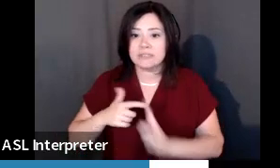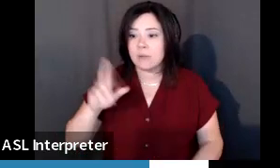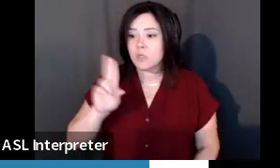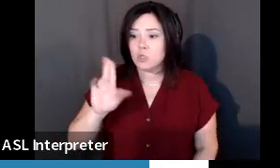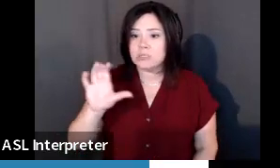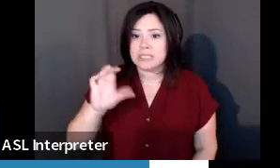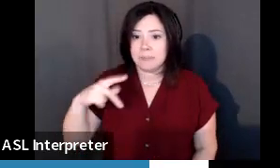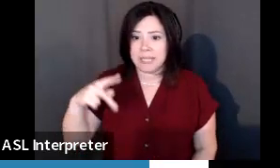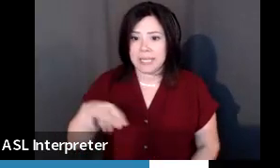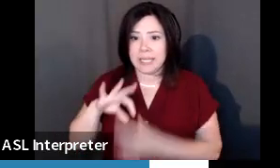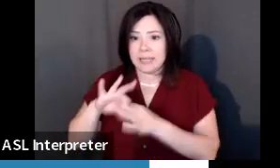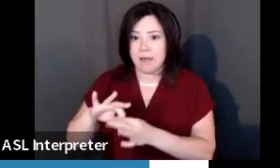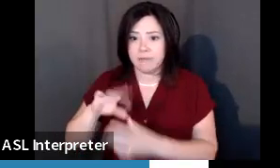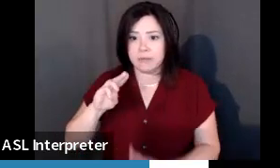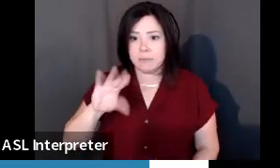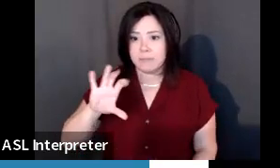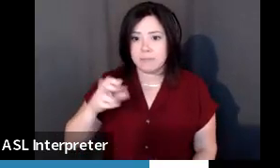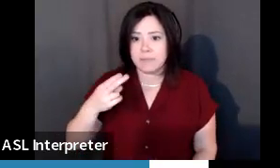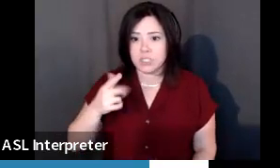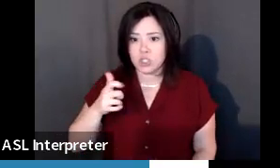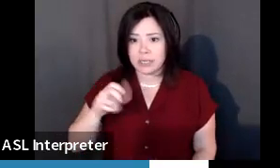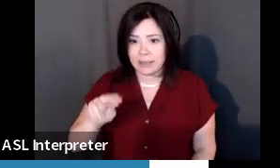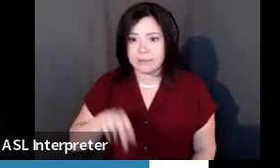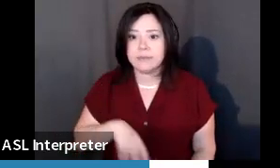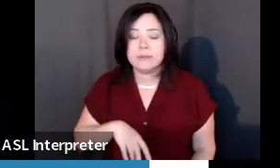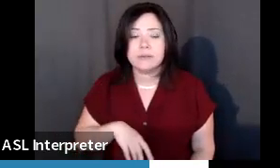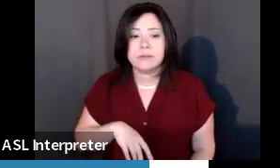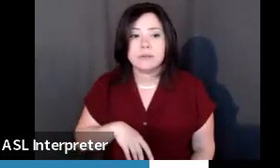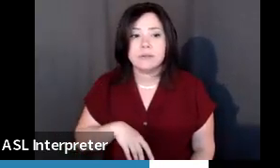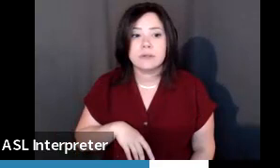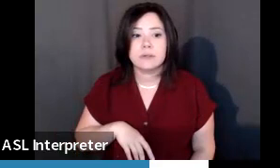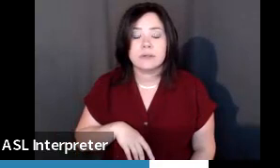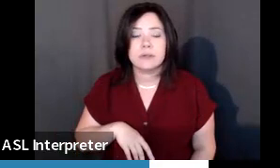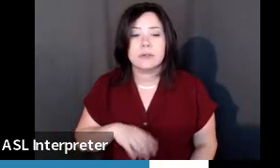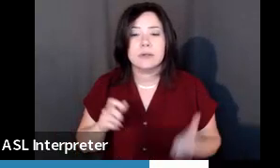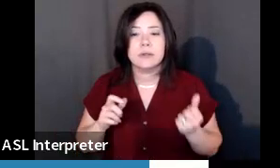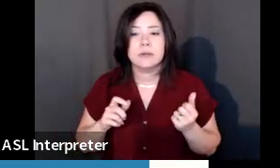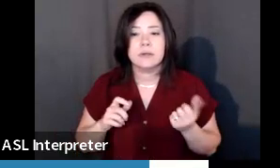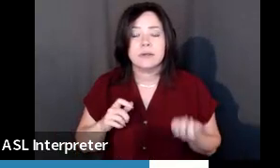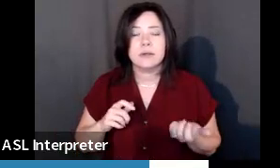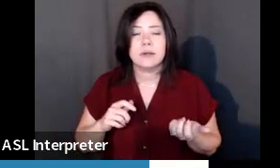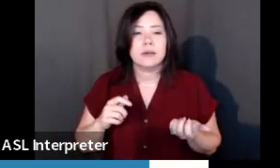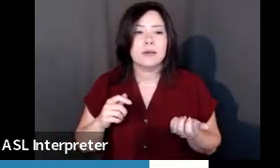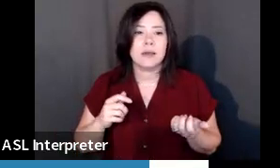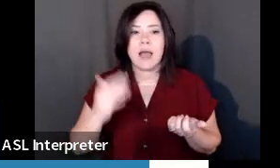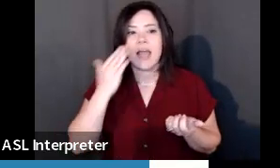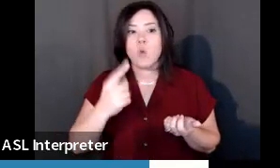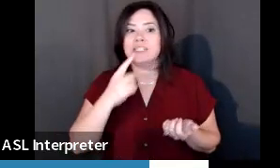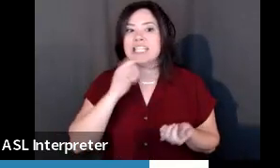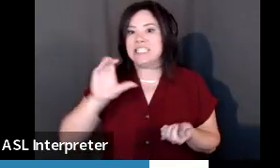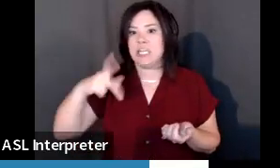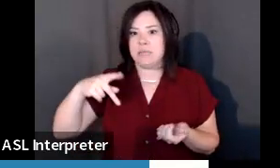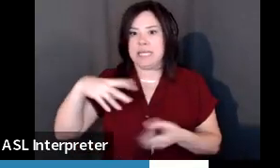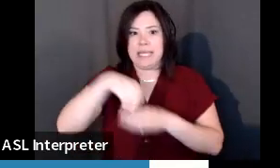Michigan. And one of the questions I get asked is, because they see cerebral palsy in the name, you do not have to be